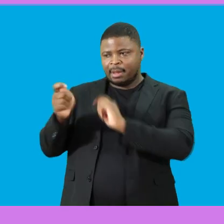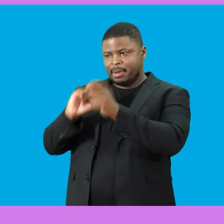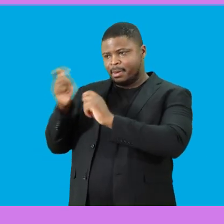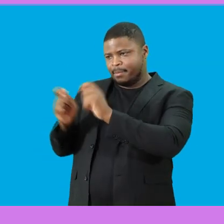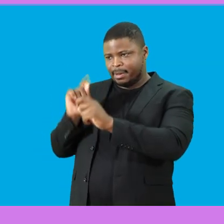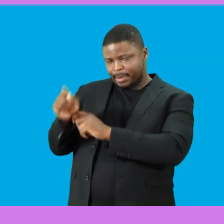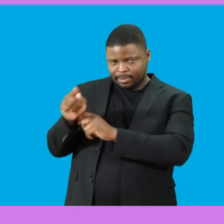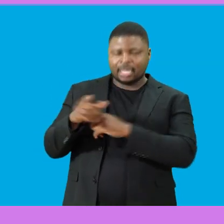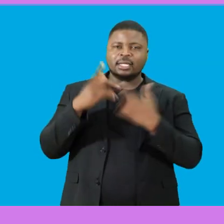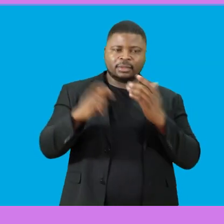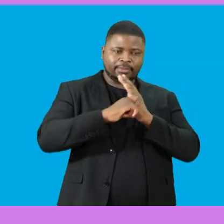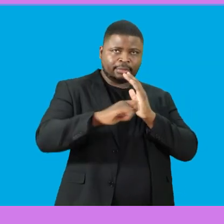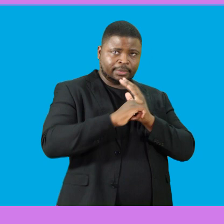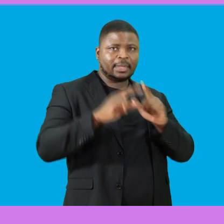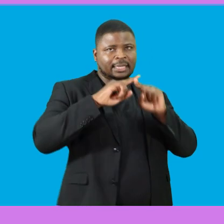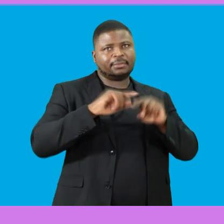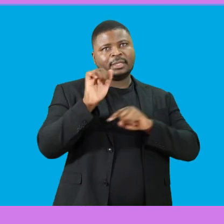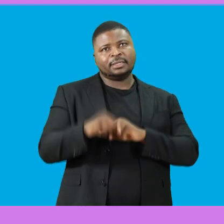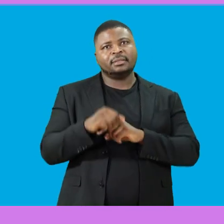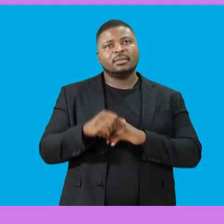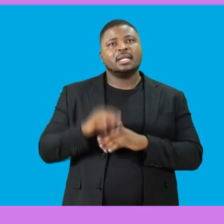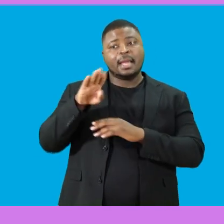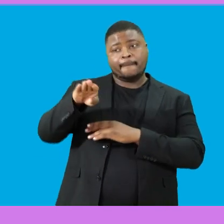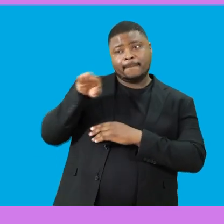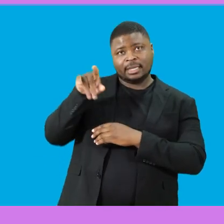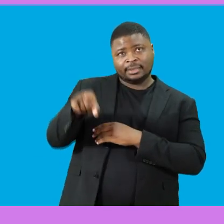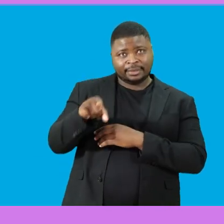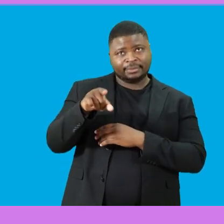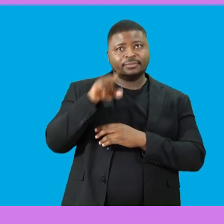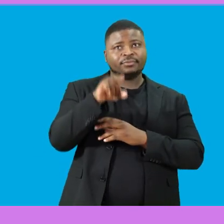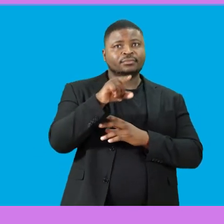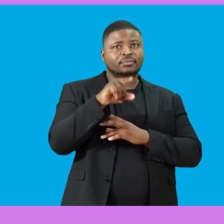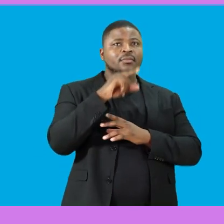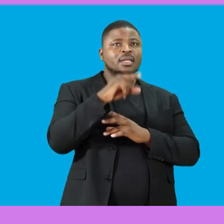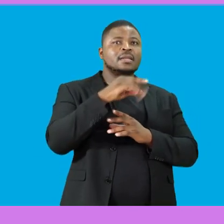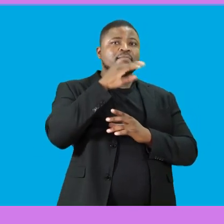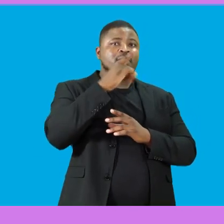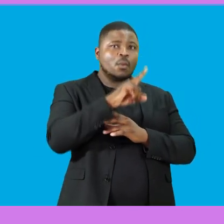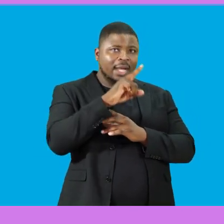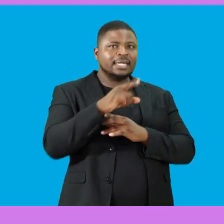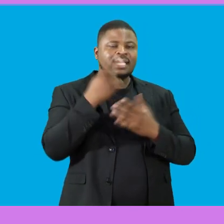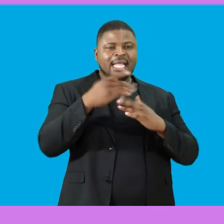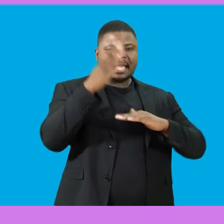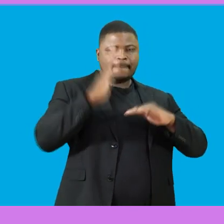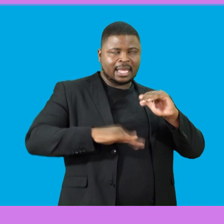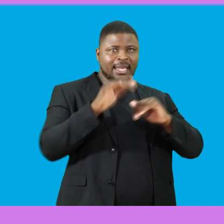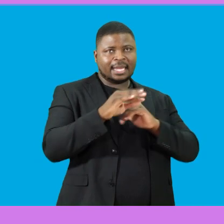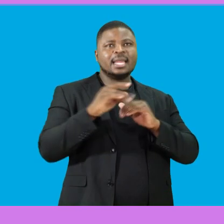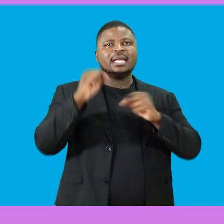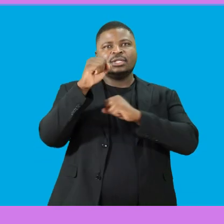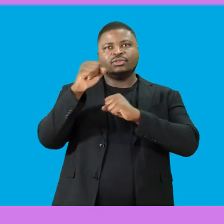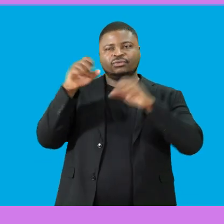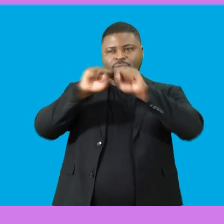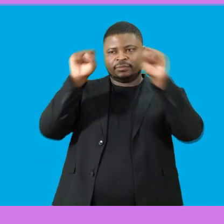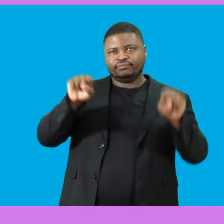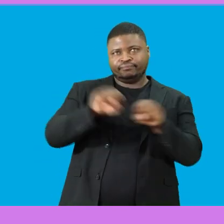paying. Under bank tariffs, we are focusing on bank tariffs. The definition is a billing structure for bank tariffs is